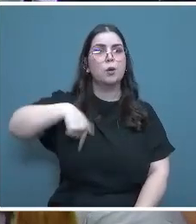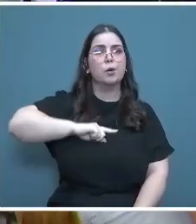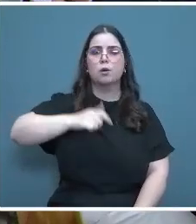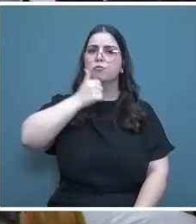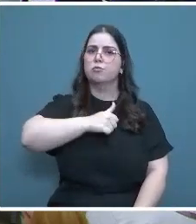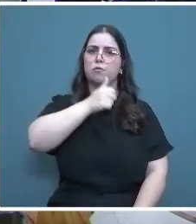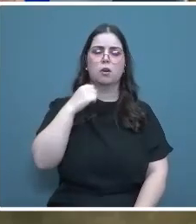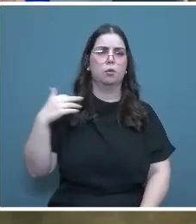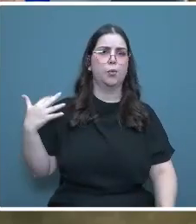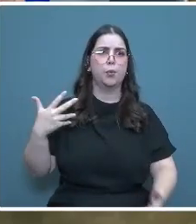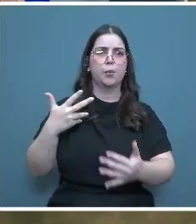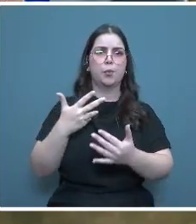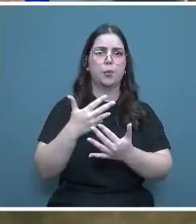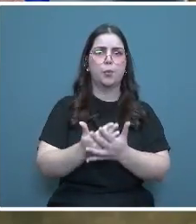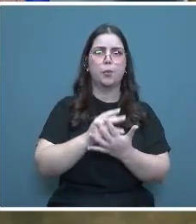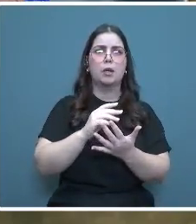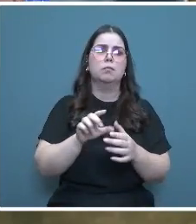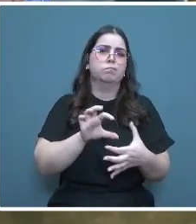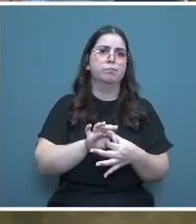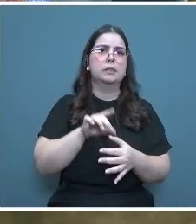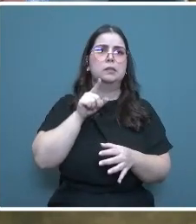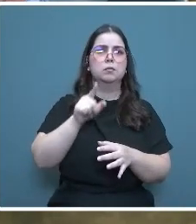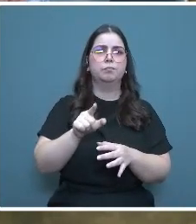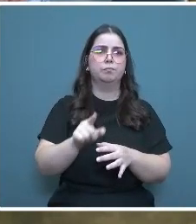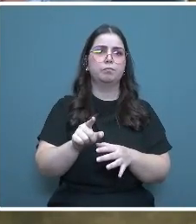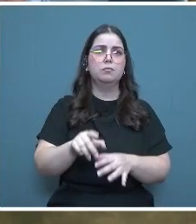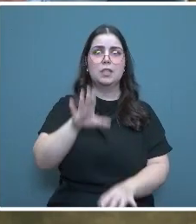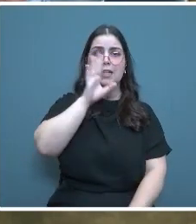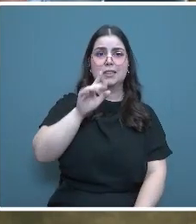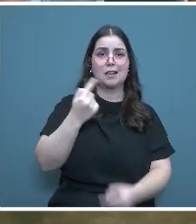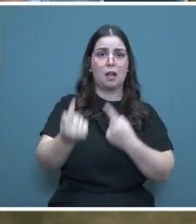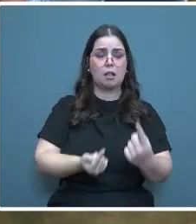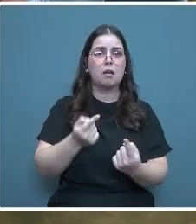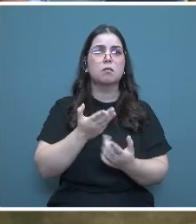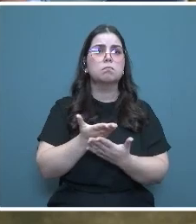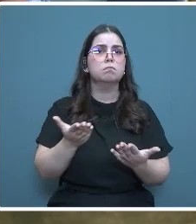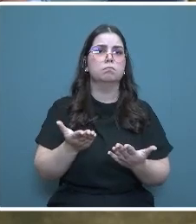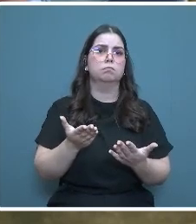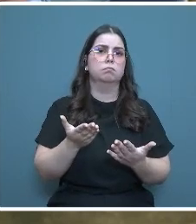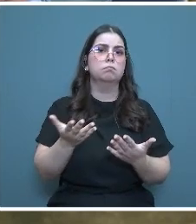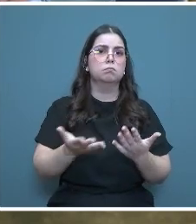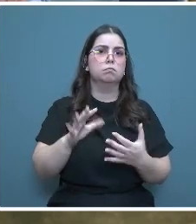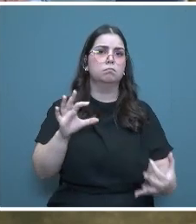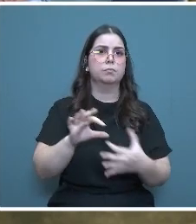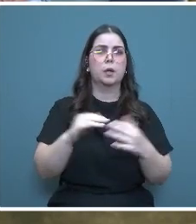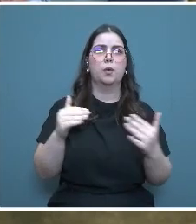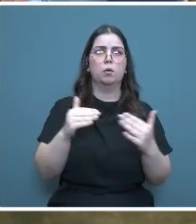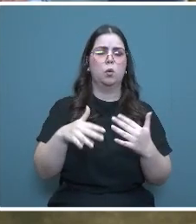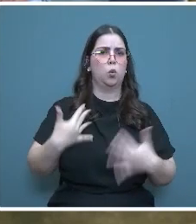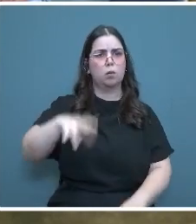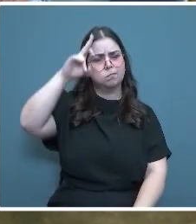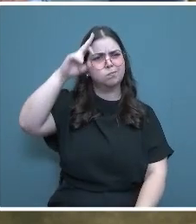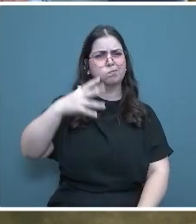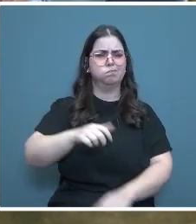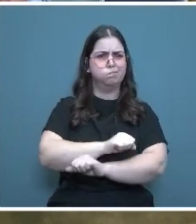suffering a lot, and we've got these losses. And if anyone thinks that the level of Russian brutality is